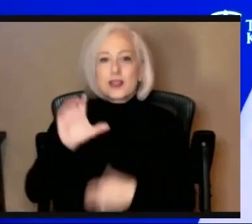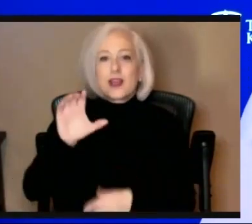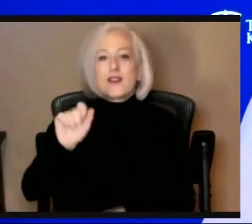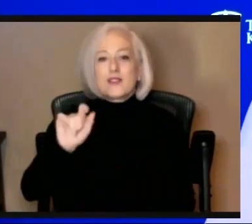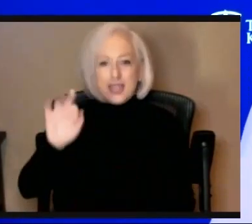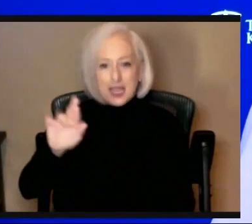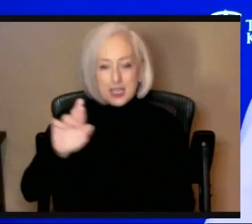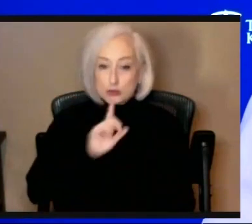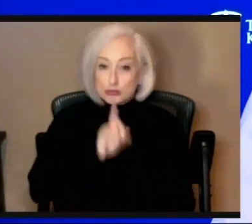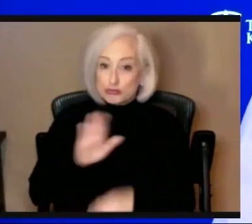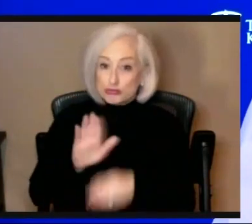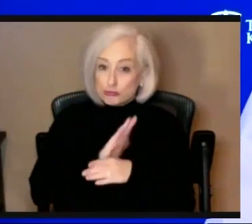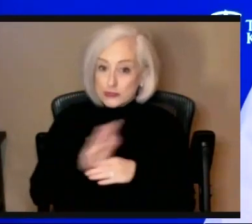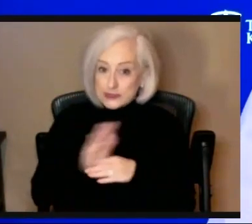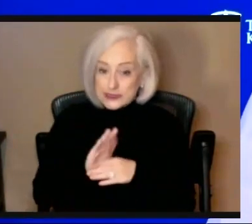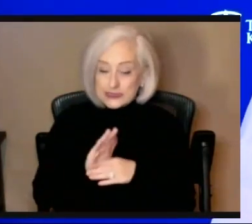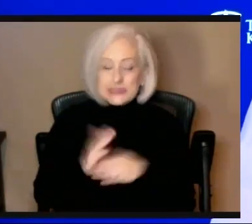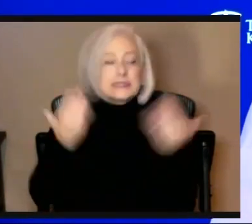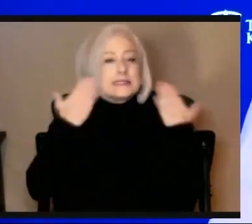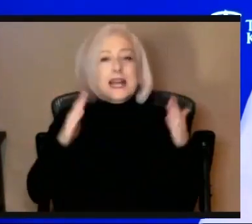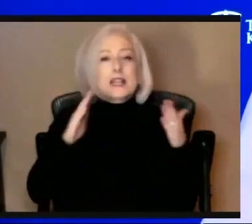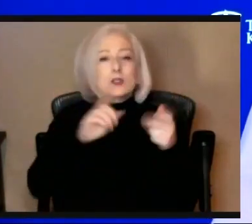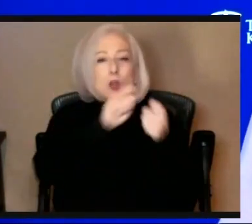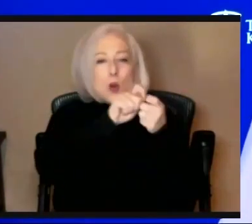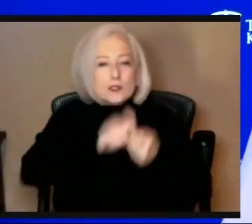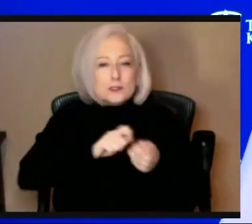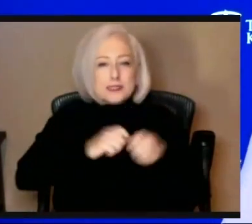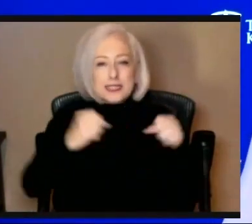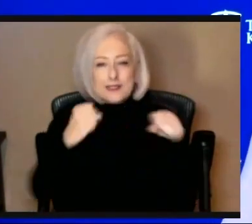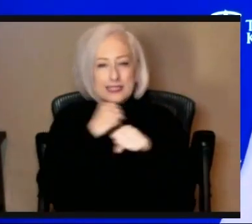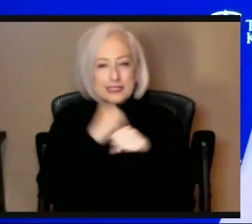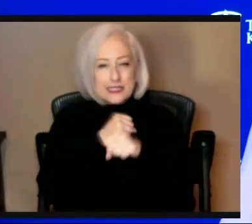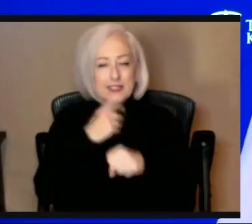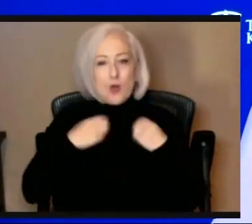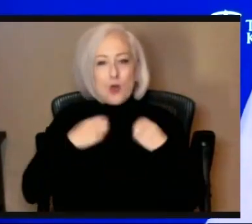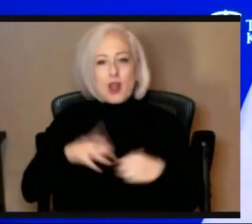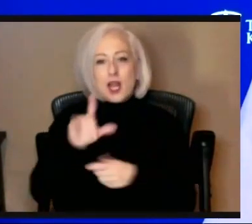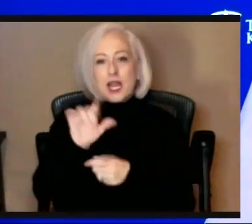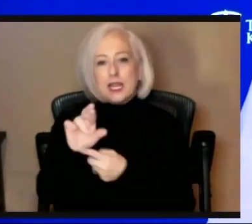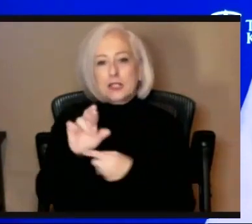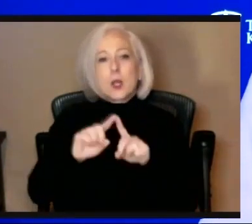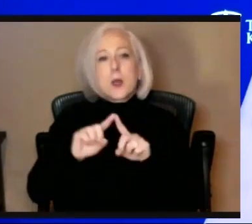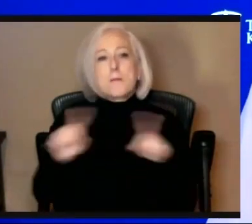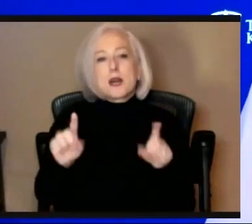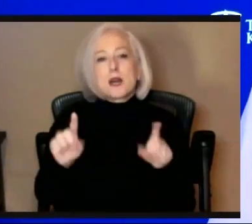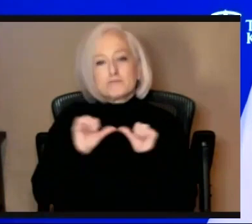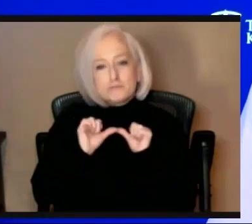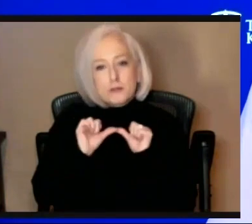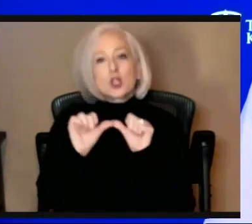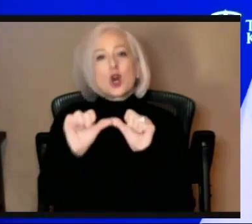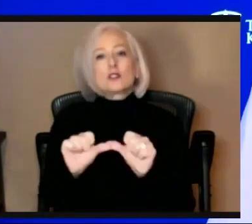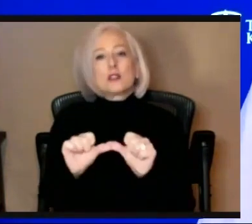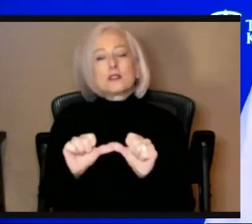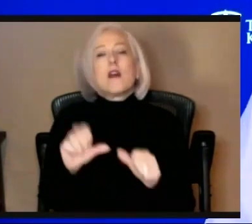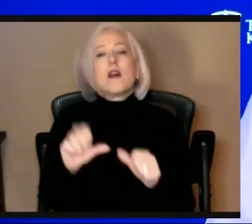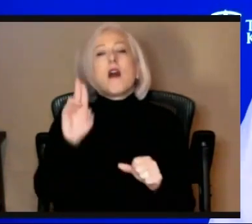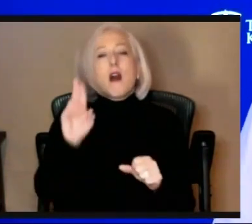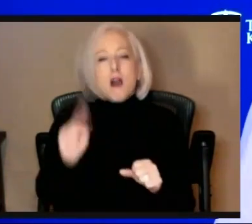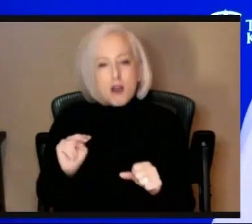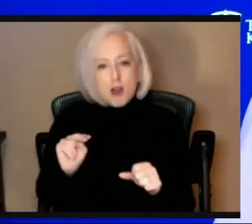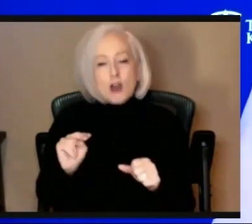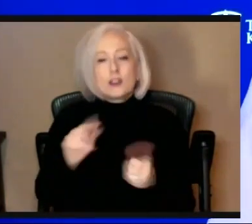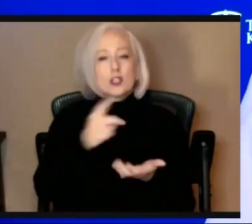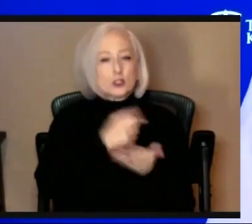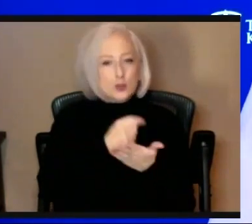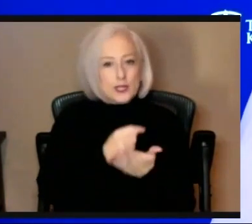I'm not sure the specific statistics on lung cancer, but we know that prolonged untreated, uncontrolled HIV does raise